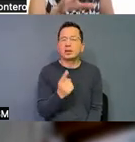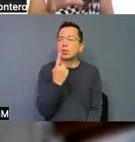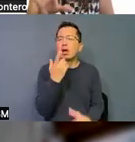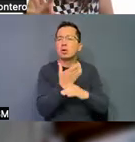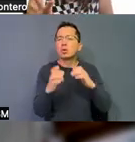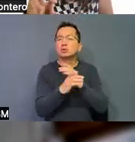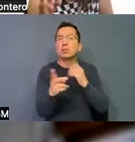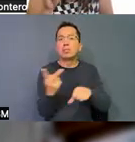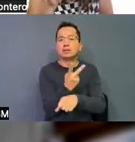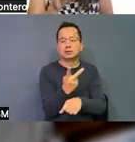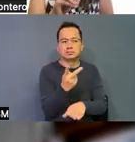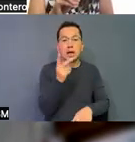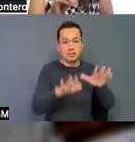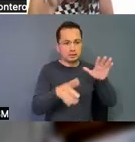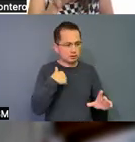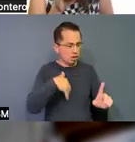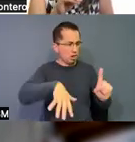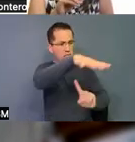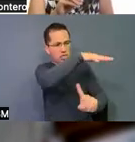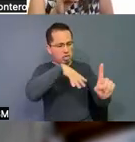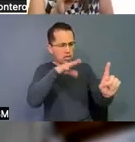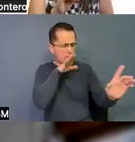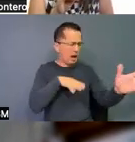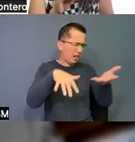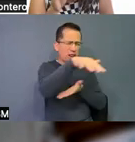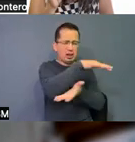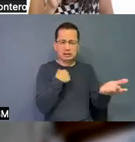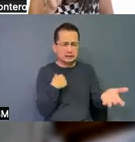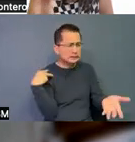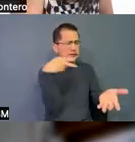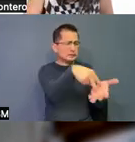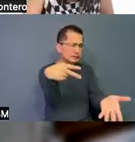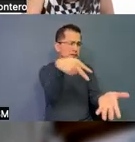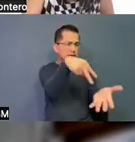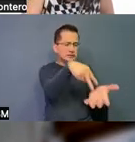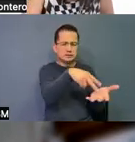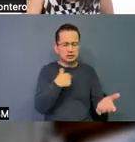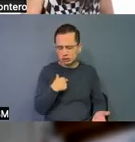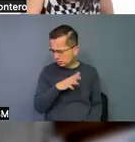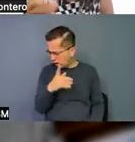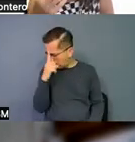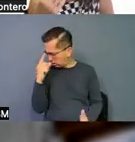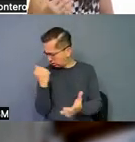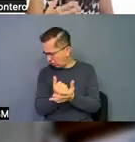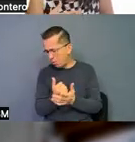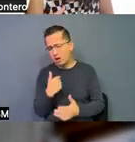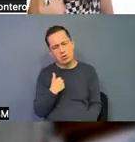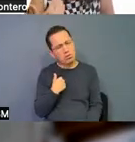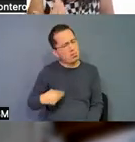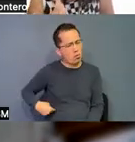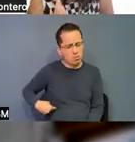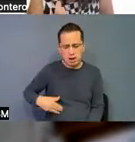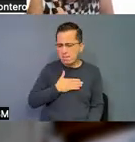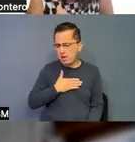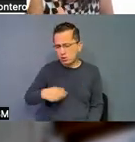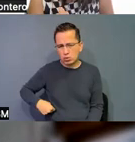Actually, all mental diseases have at its heart self-blame. So this is a symptom that you have to be very aware of, and we